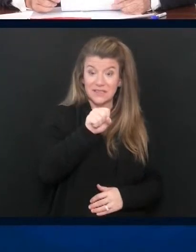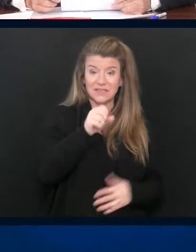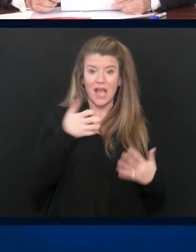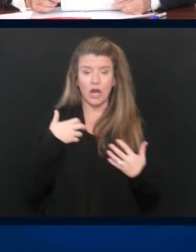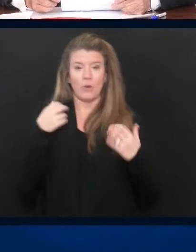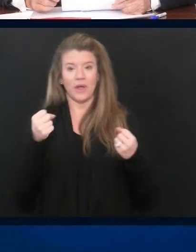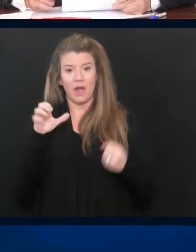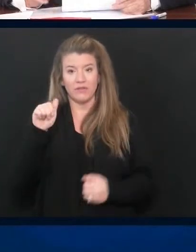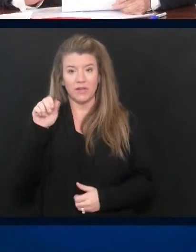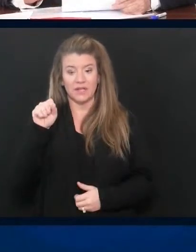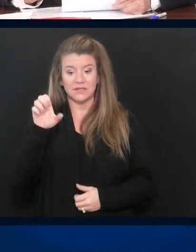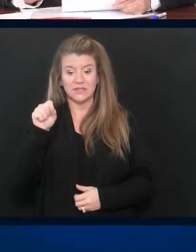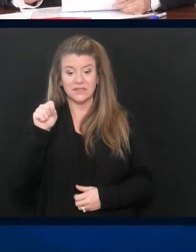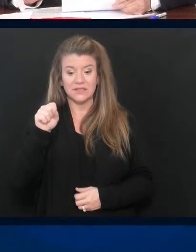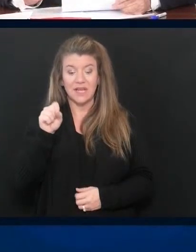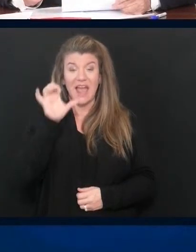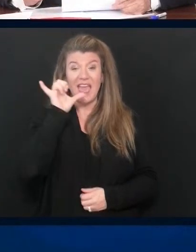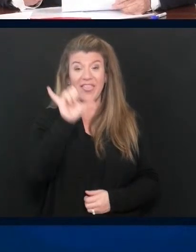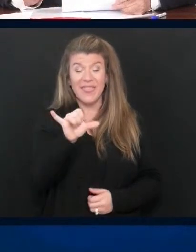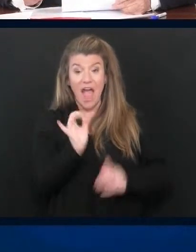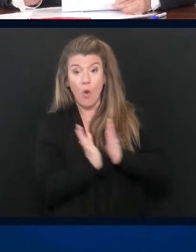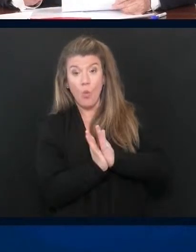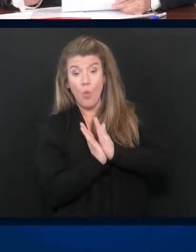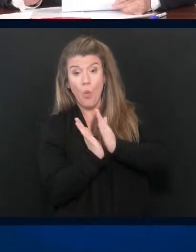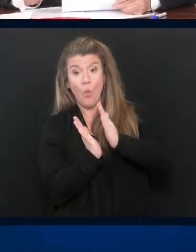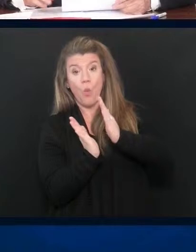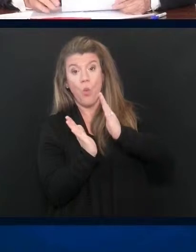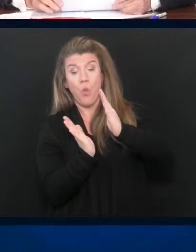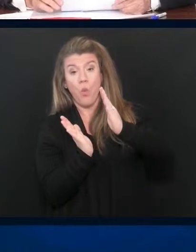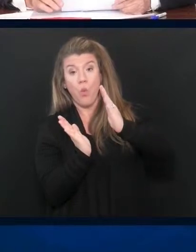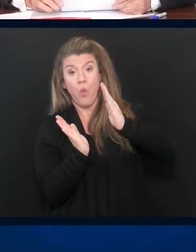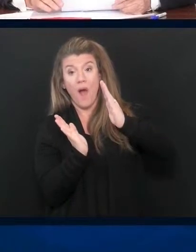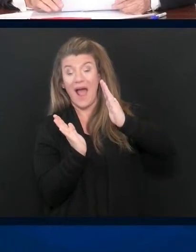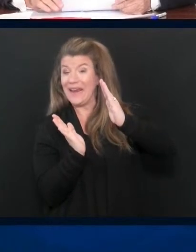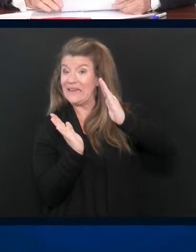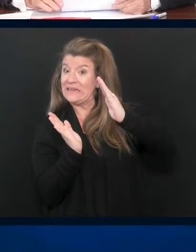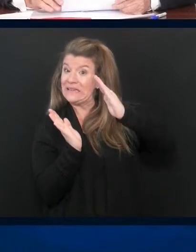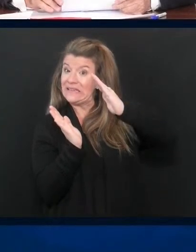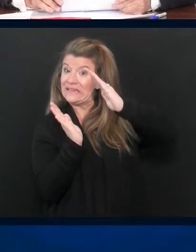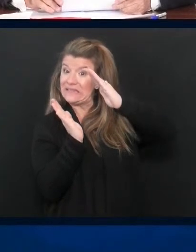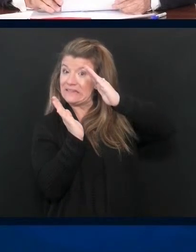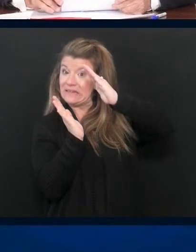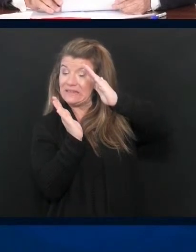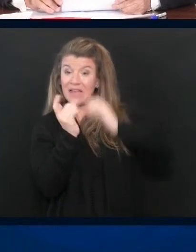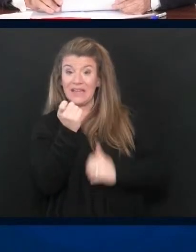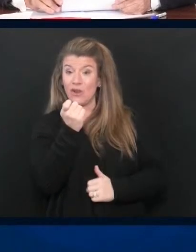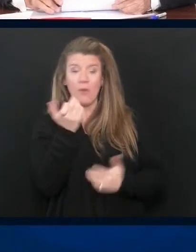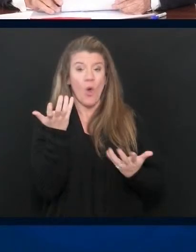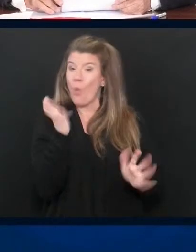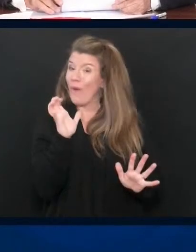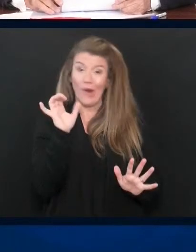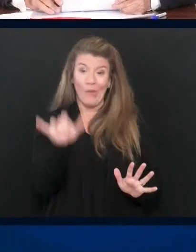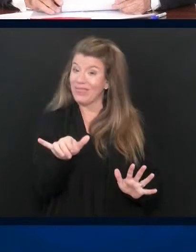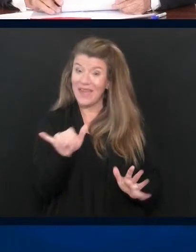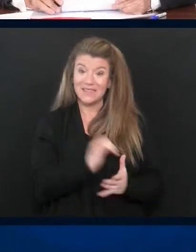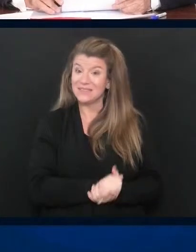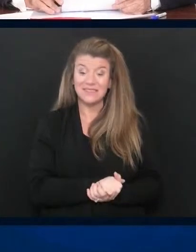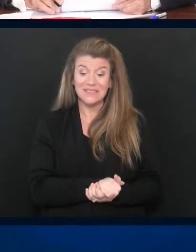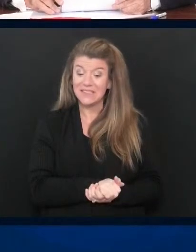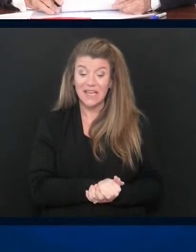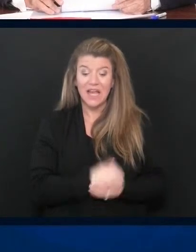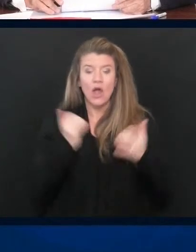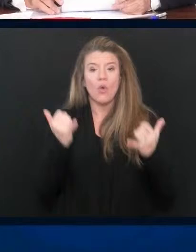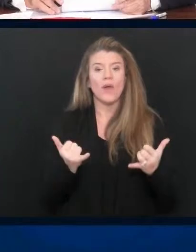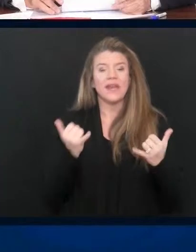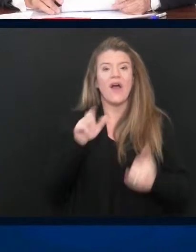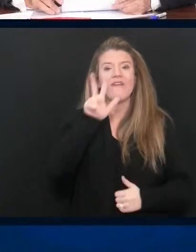recovered cases, that widening has closed up just a little bit. We don't want that to happen. We now have